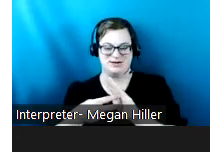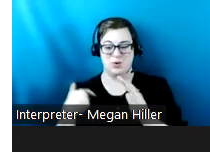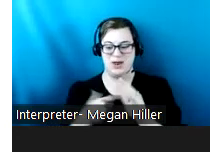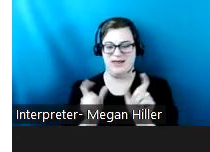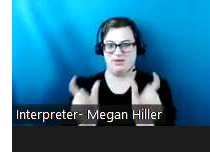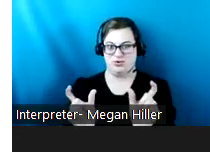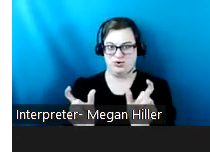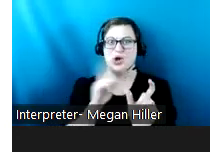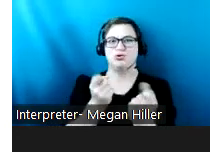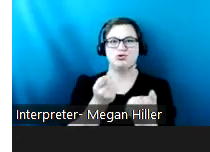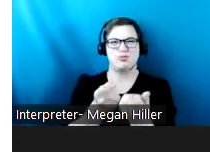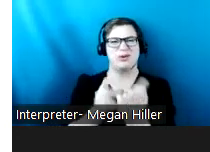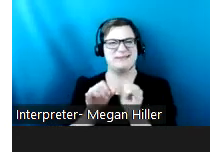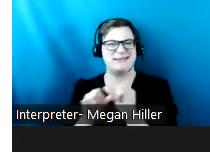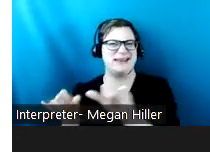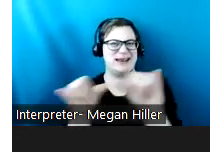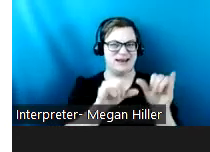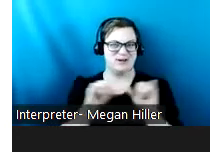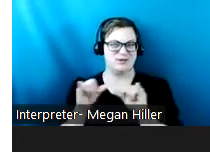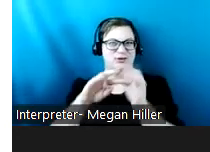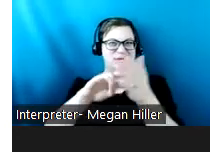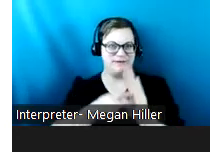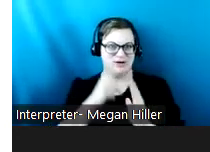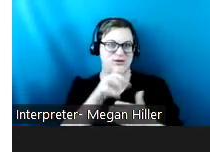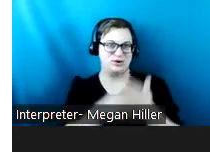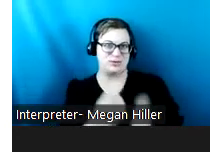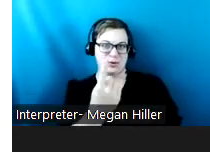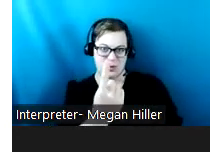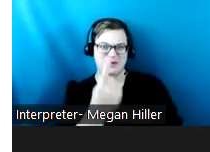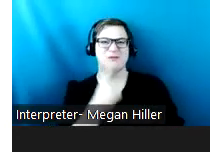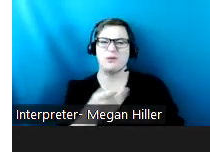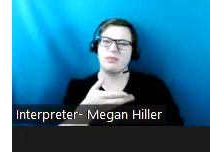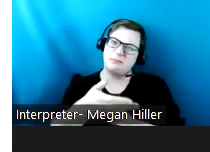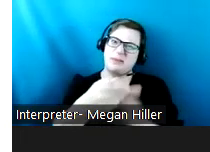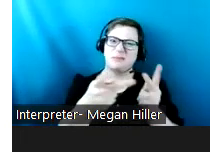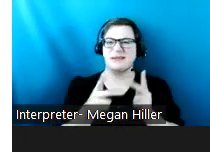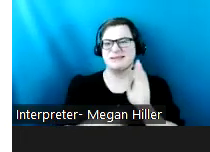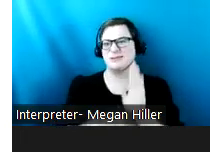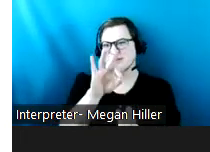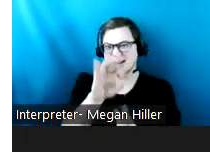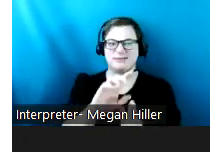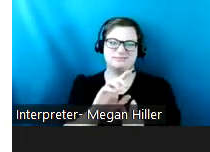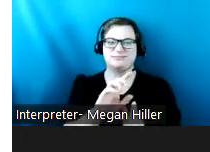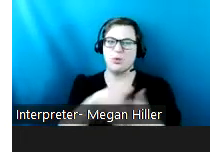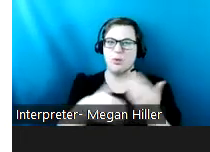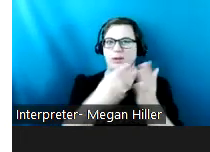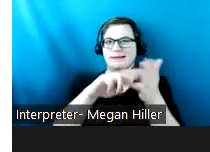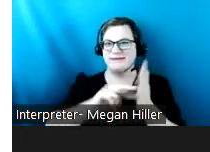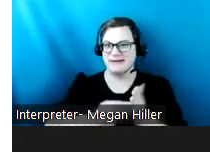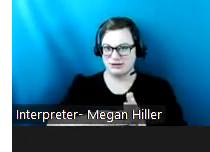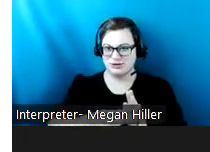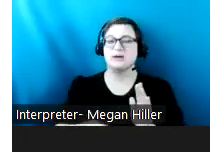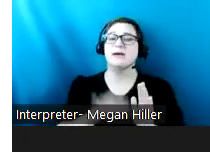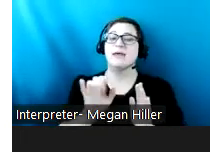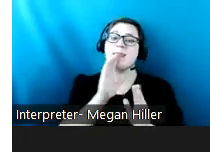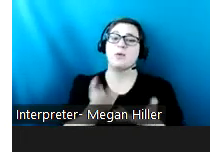that standardization of Chapter 1 as the main landing spot for definitions to live. This allows the